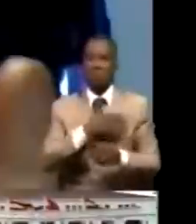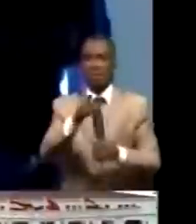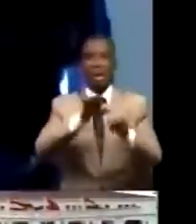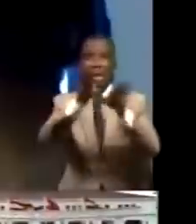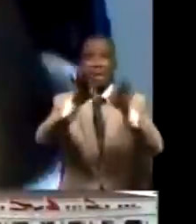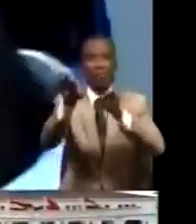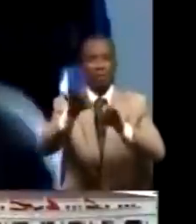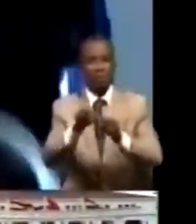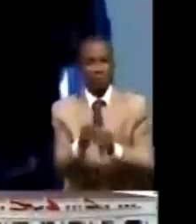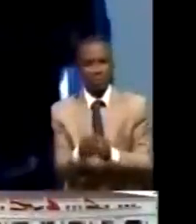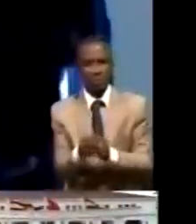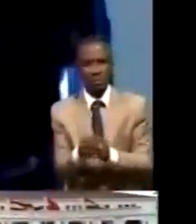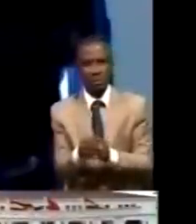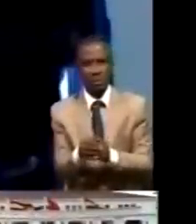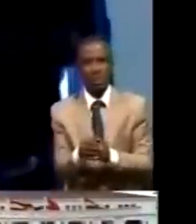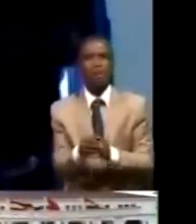answer my question.